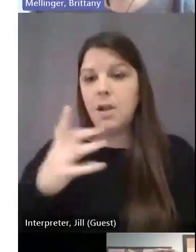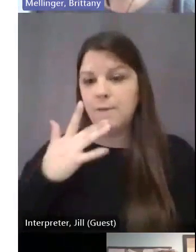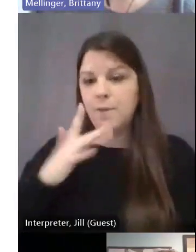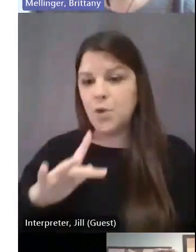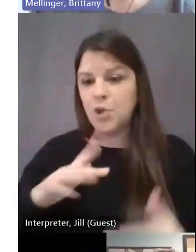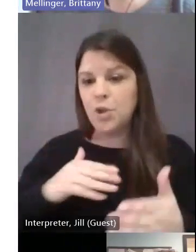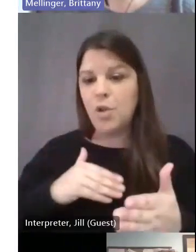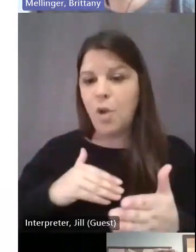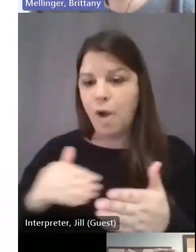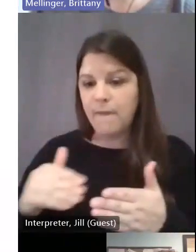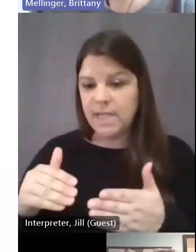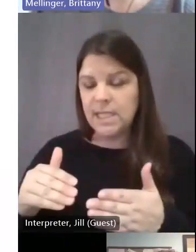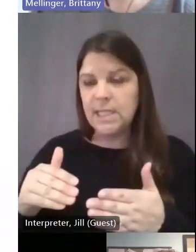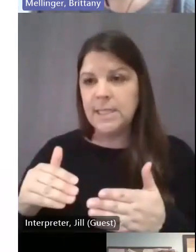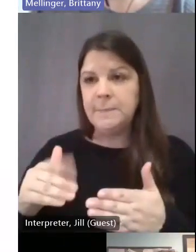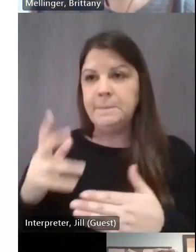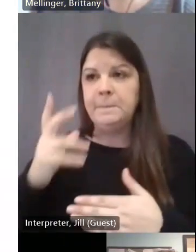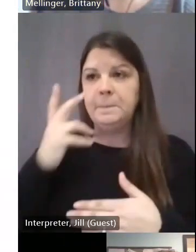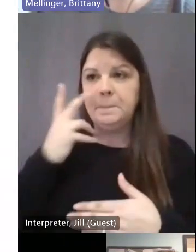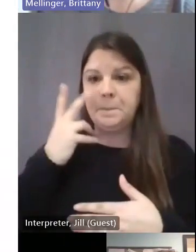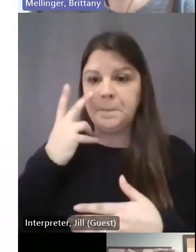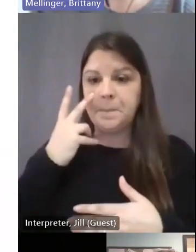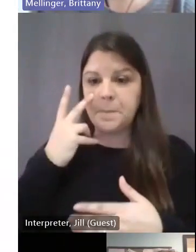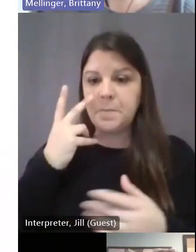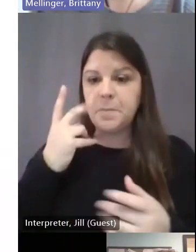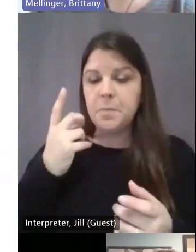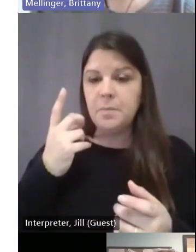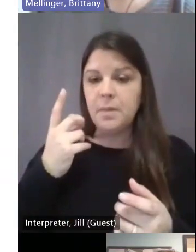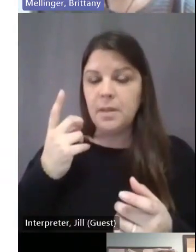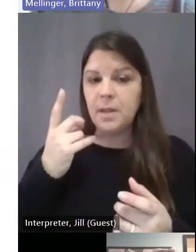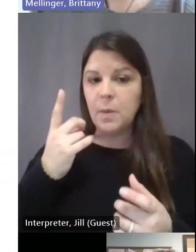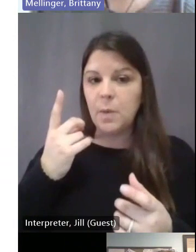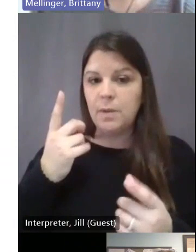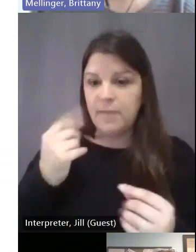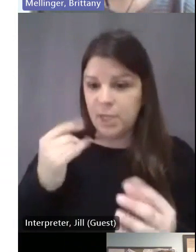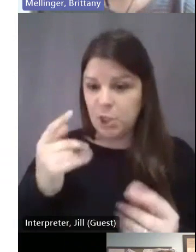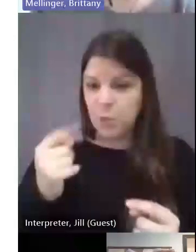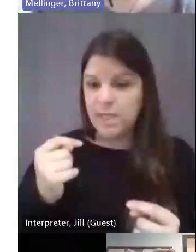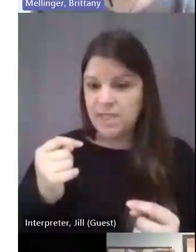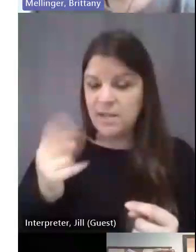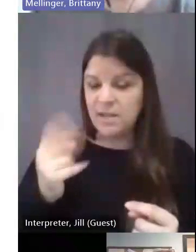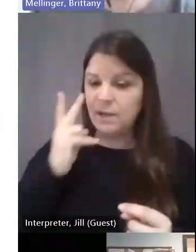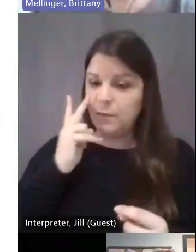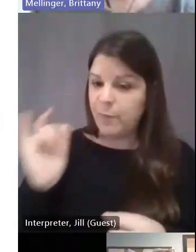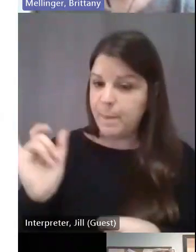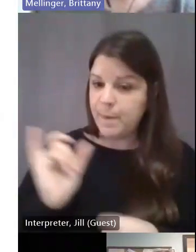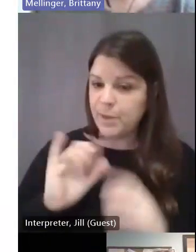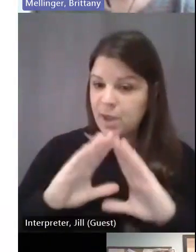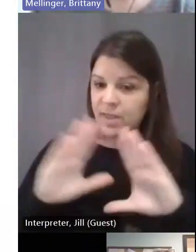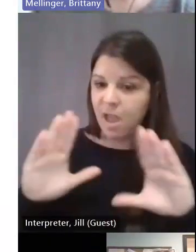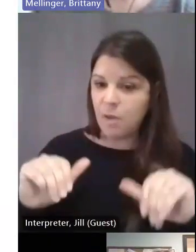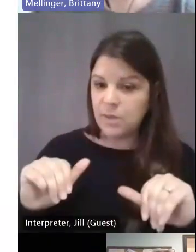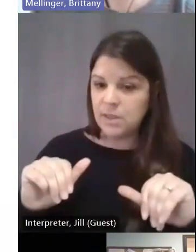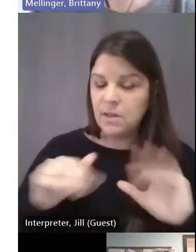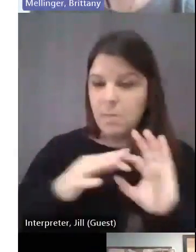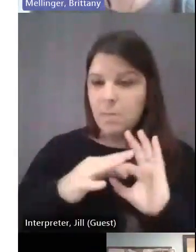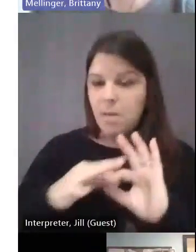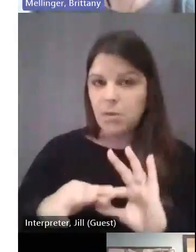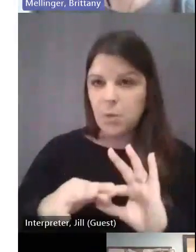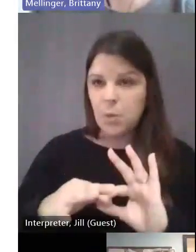they've found that that by doing this, by making it look like the house